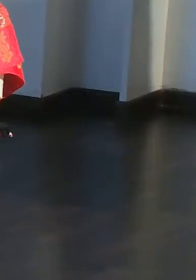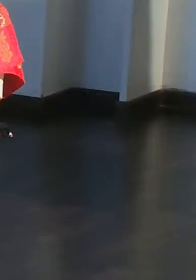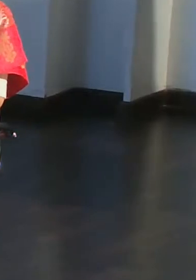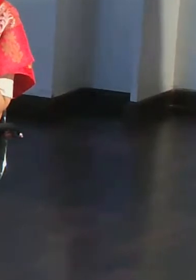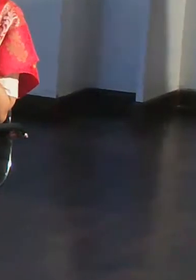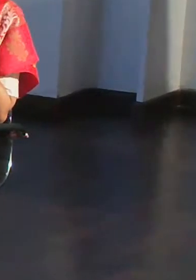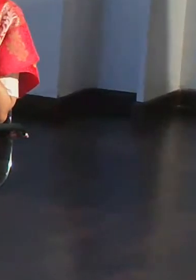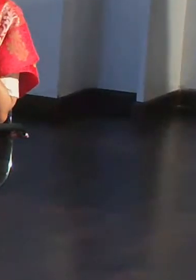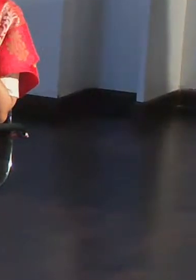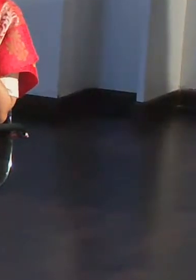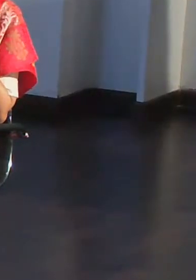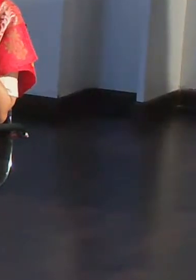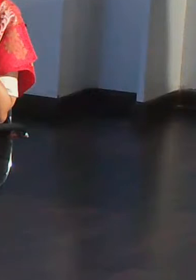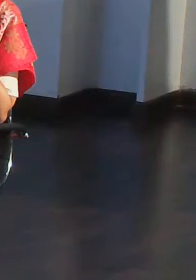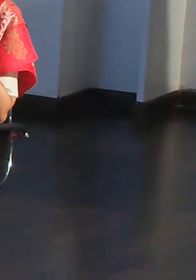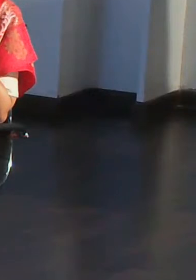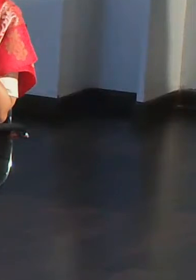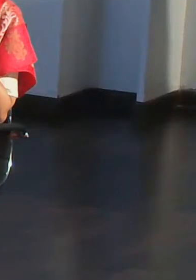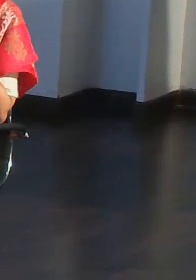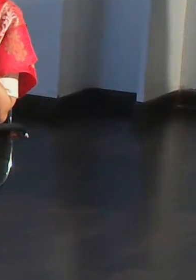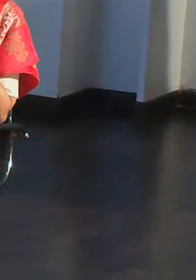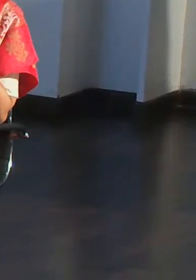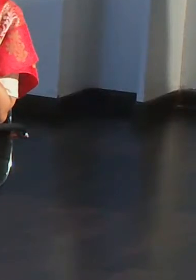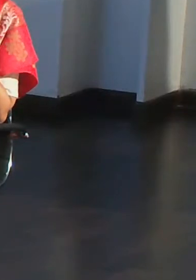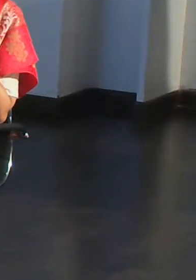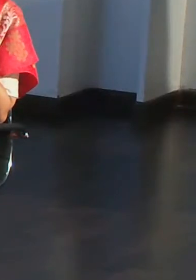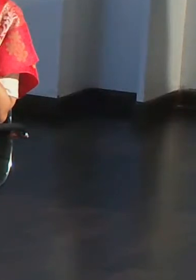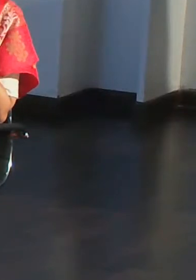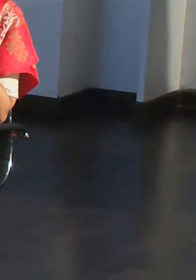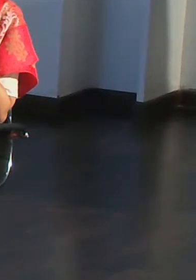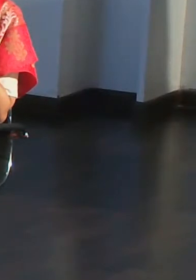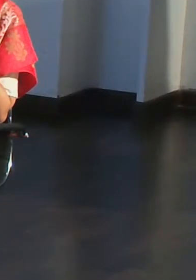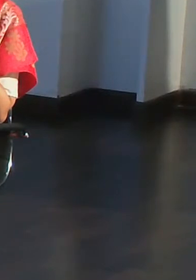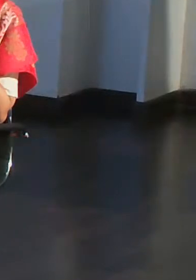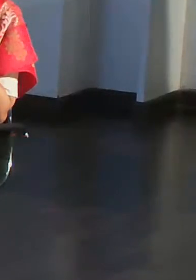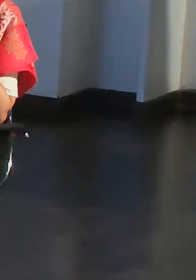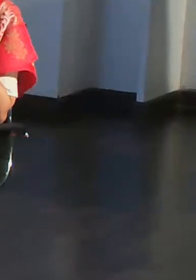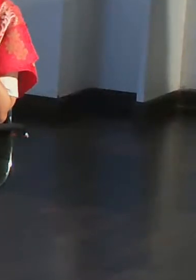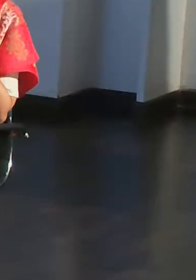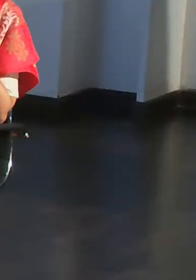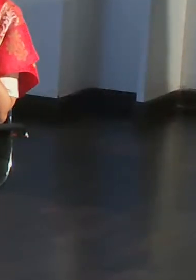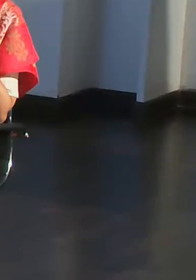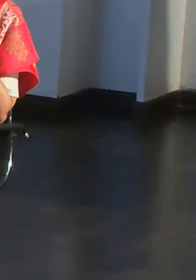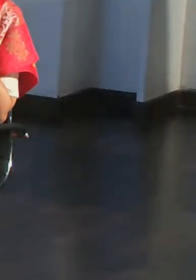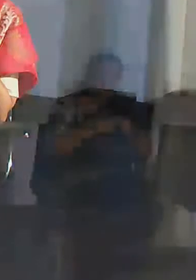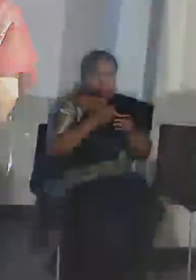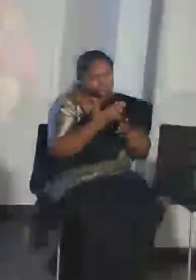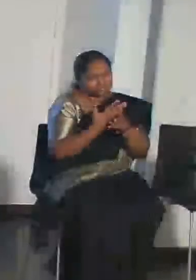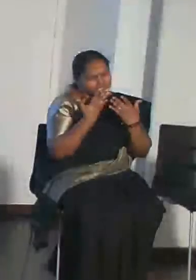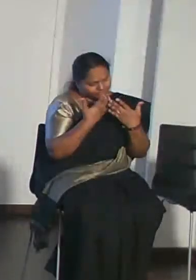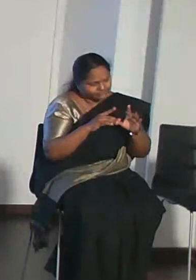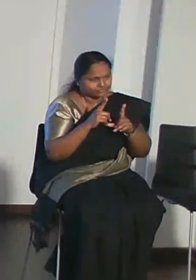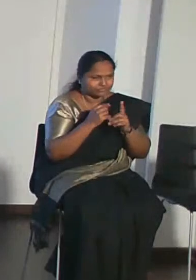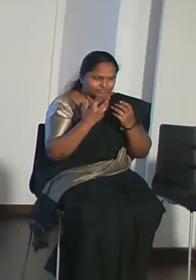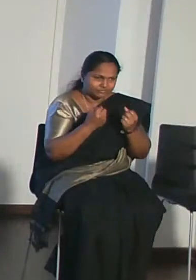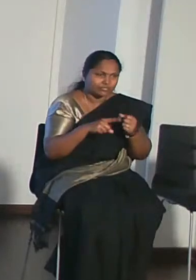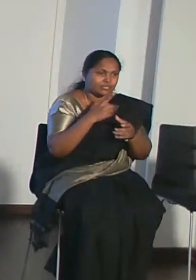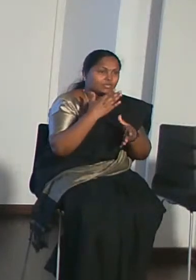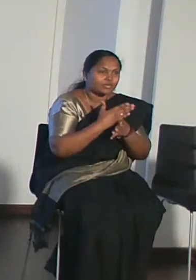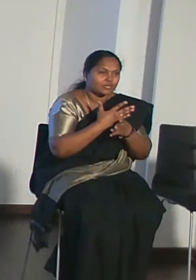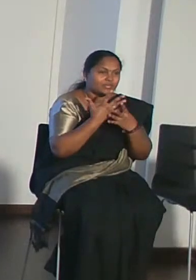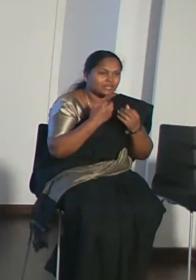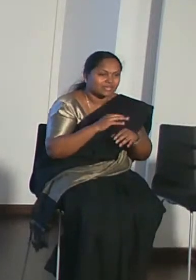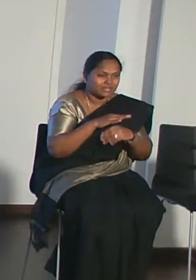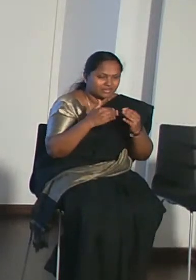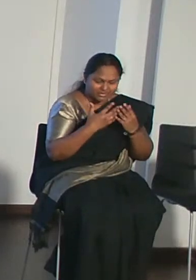that we are sort of engaging with. But at the same time, if we are doing curatorial work and that work involves